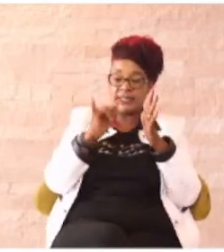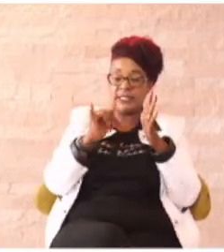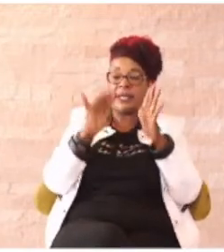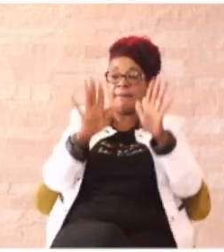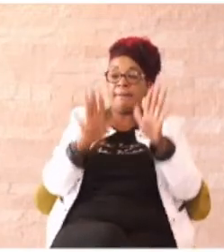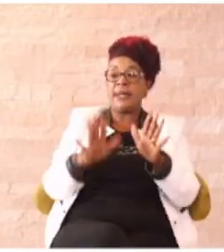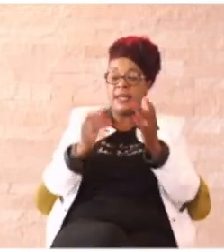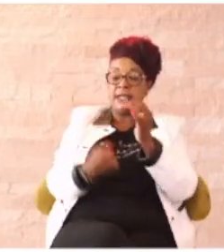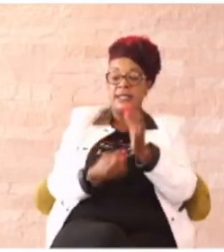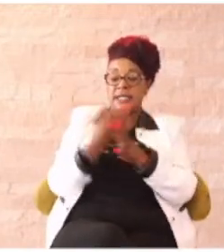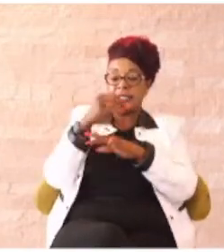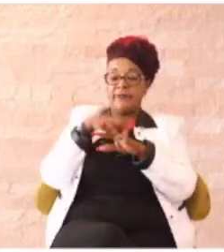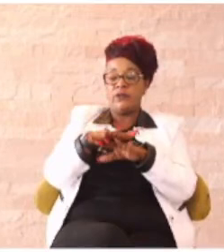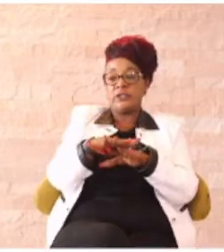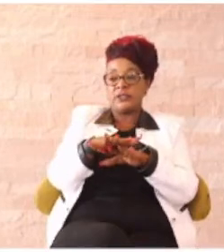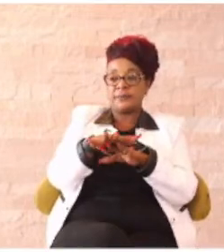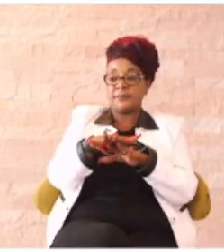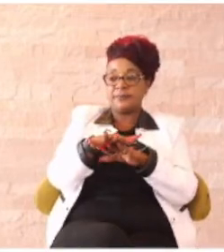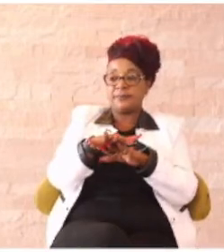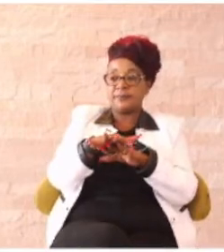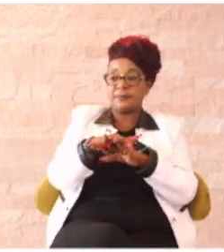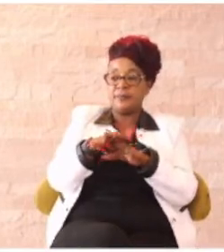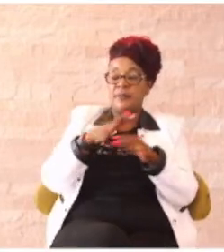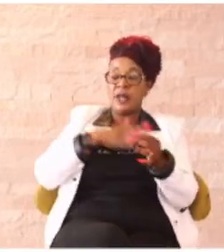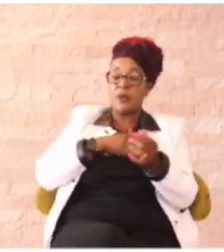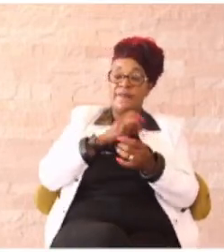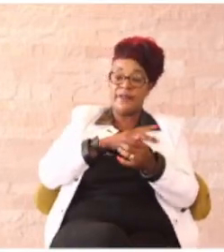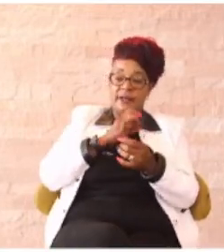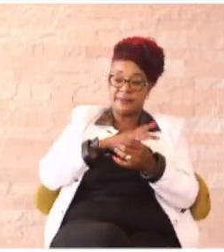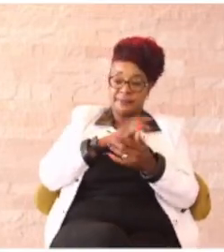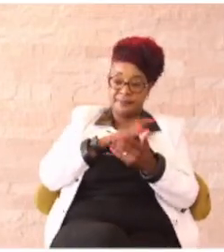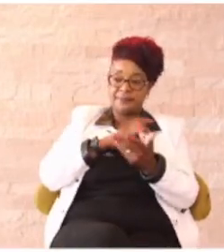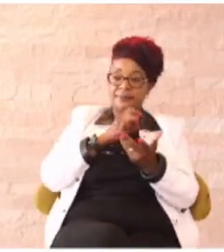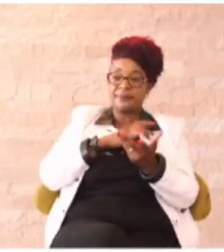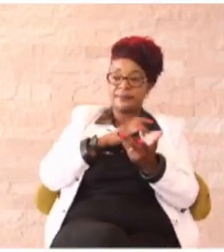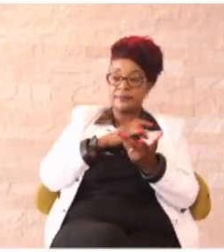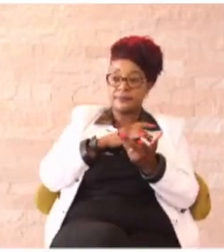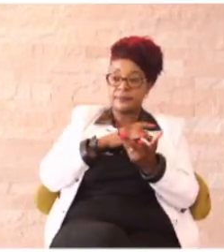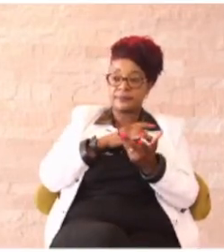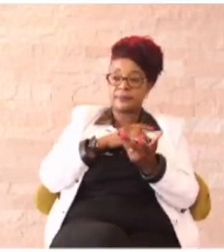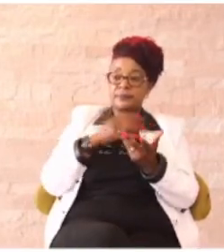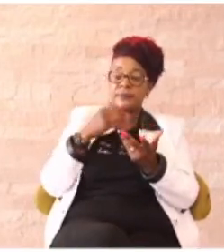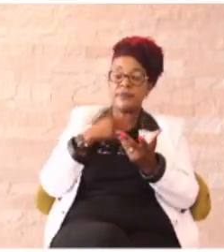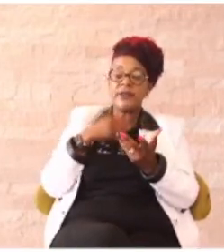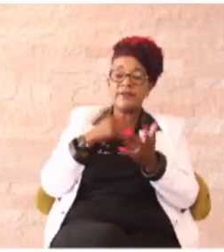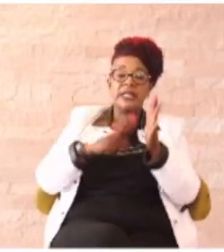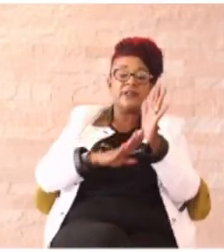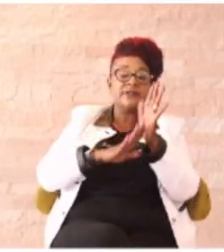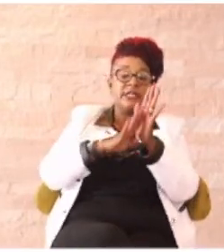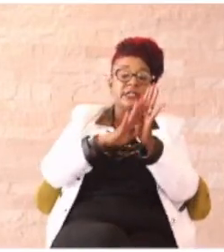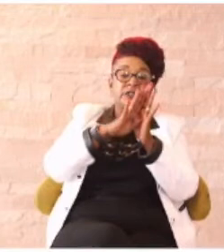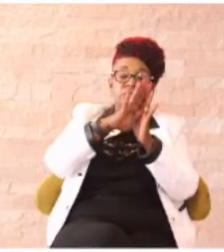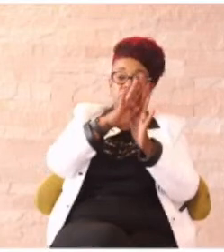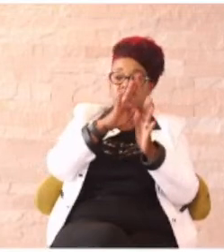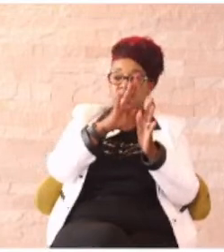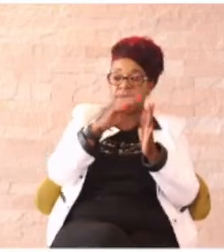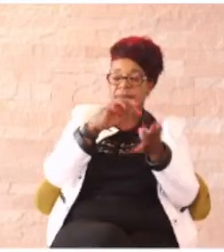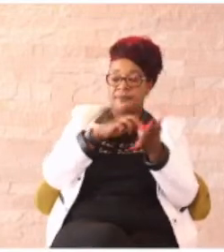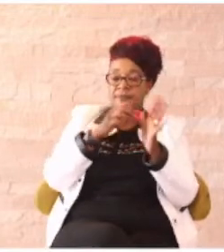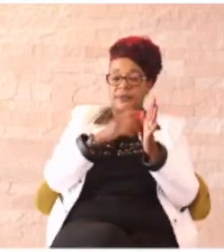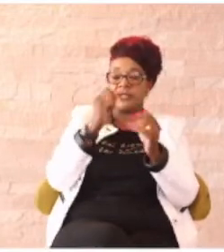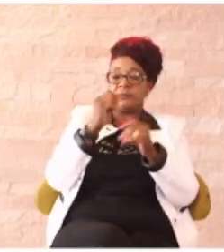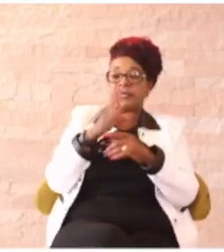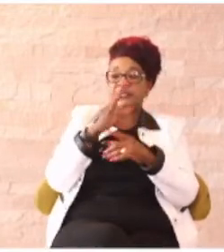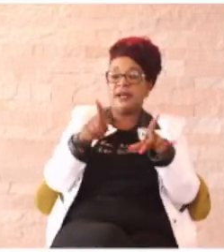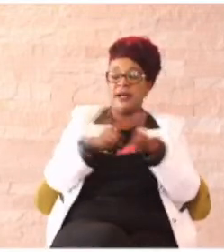create influence. Our fear here is skyrocketing inflation to cover the planned expenditure, as